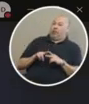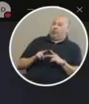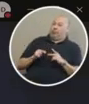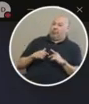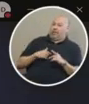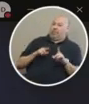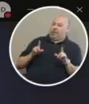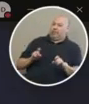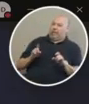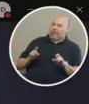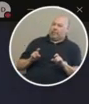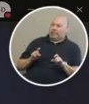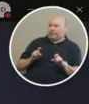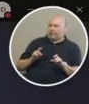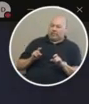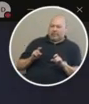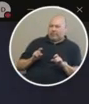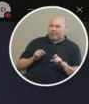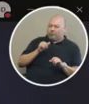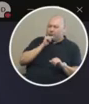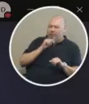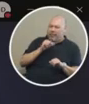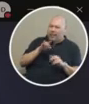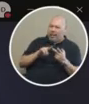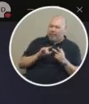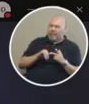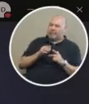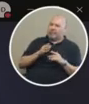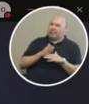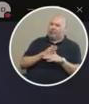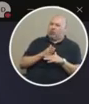being tested through the drive-through and going through the private labs, that's a